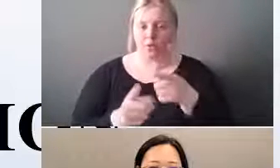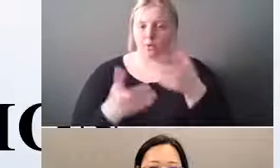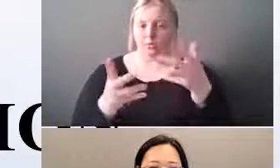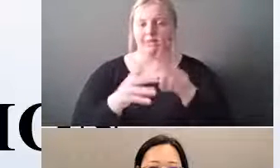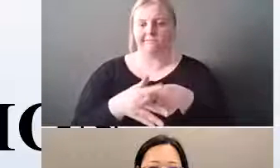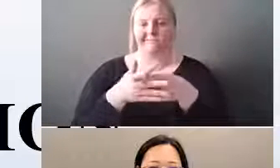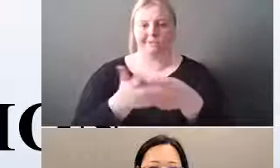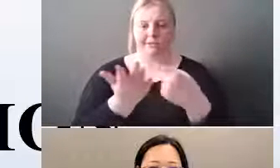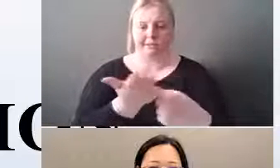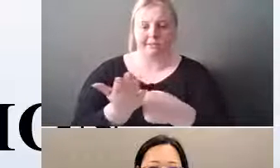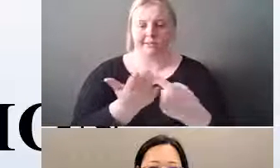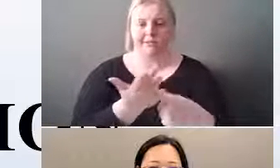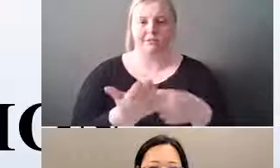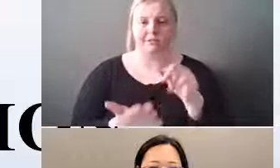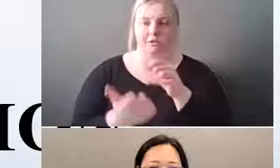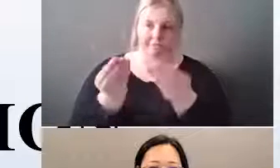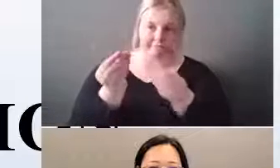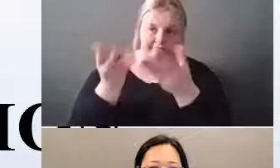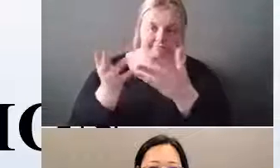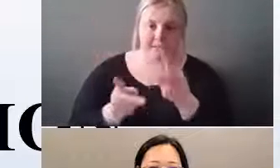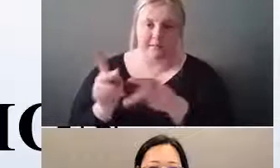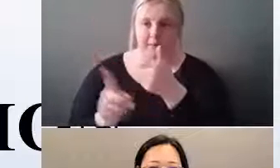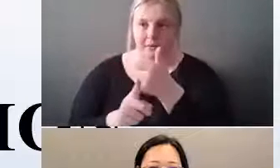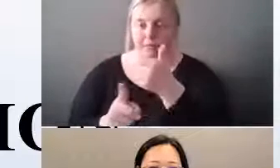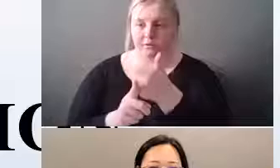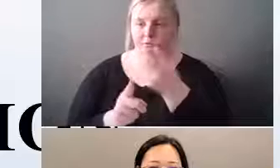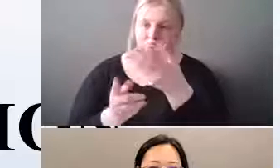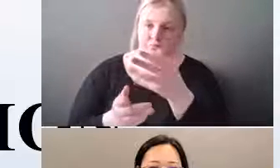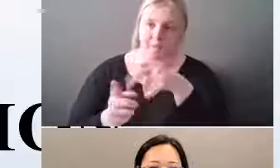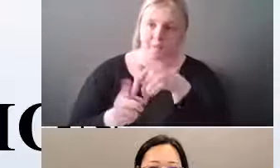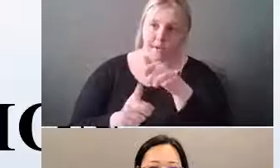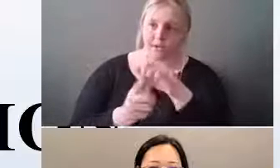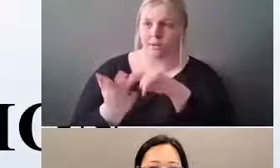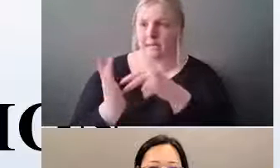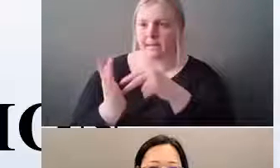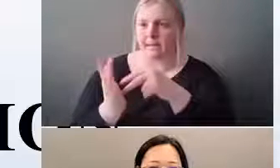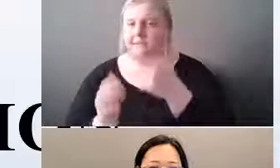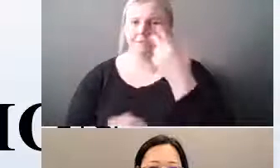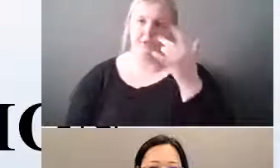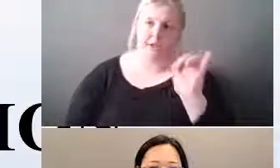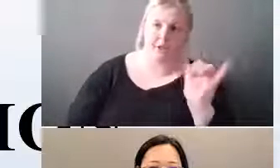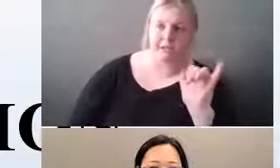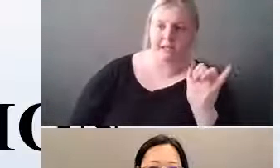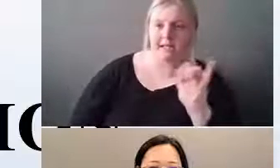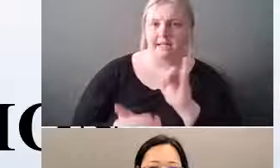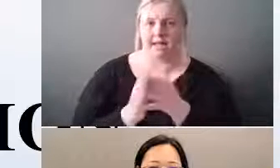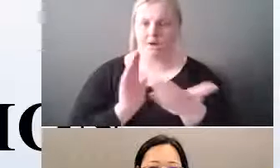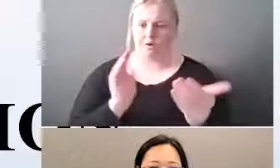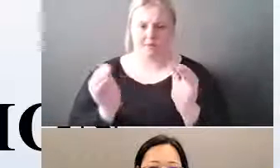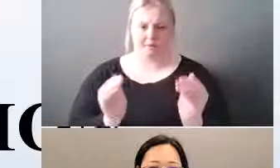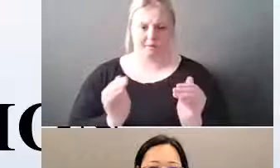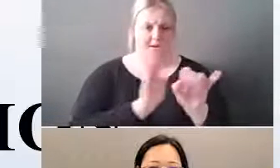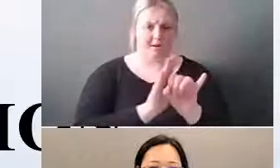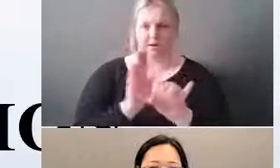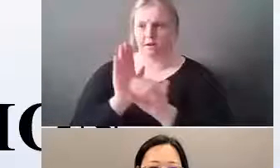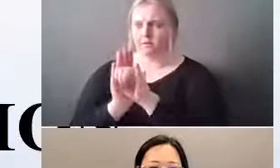and inform the people engaging with this toolkit on bullying how to recognize or differentiate differing